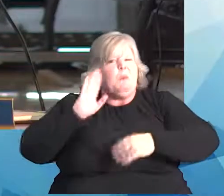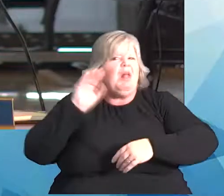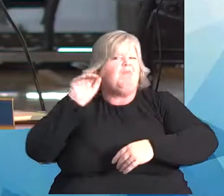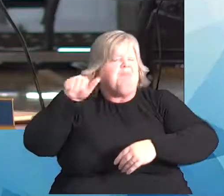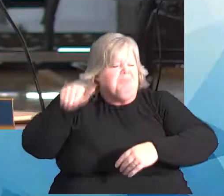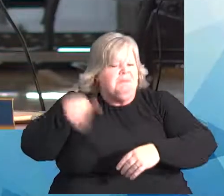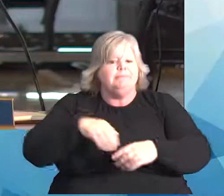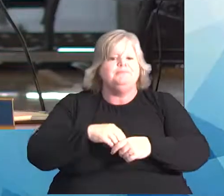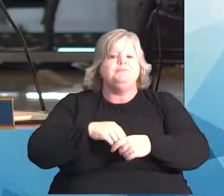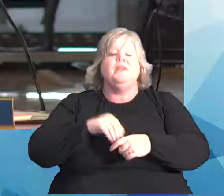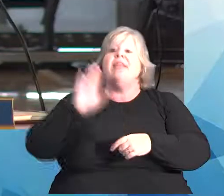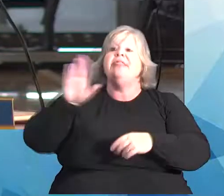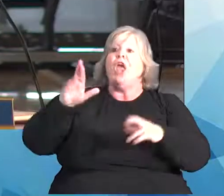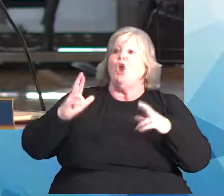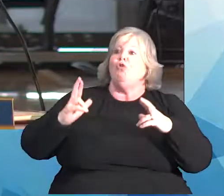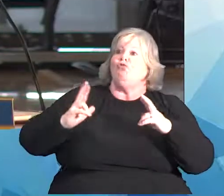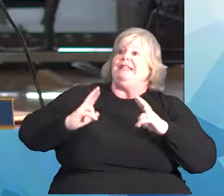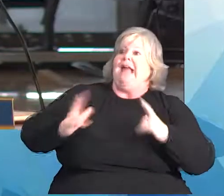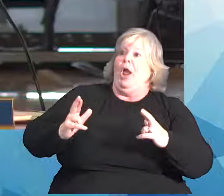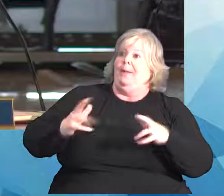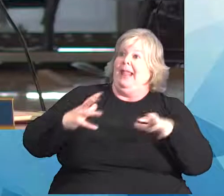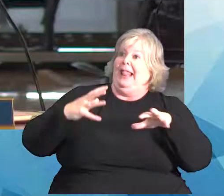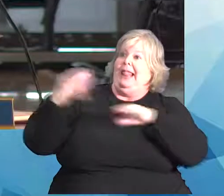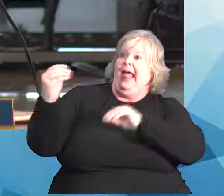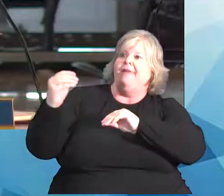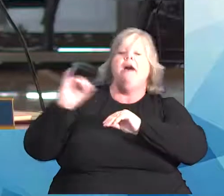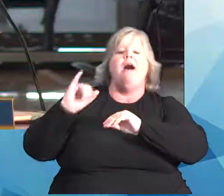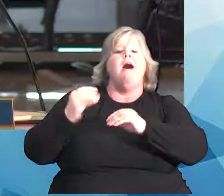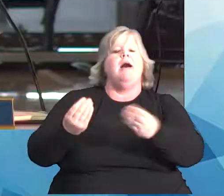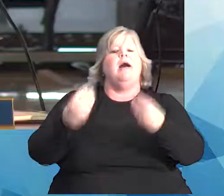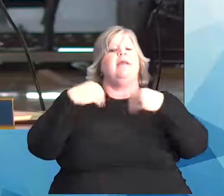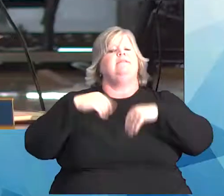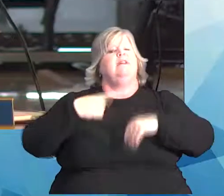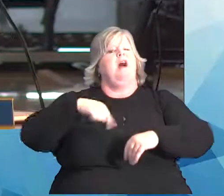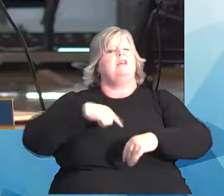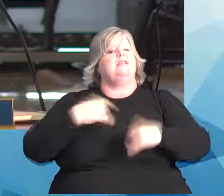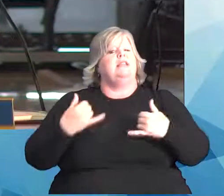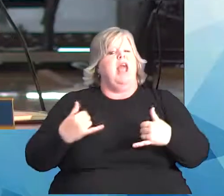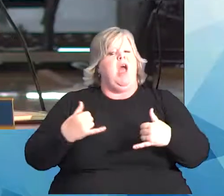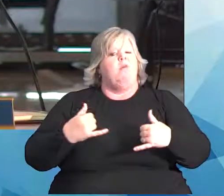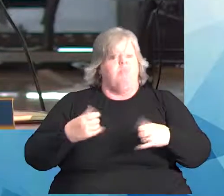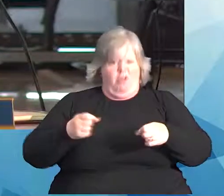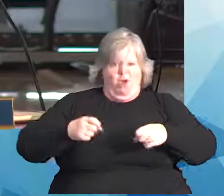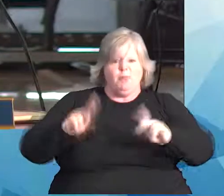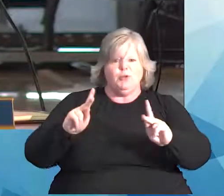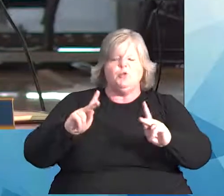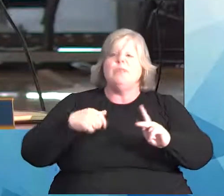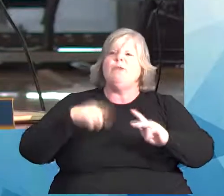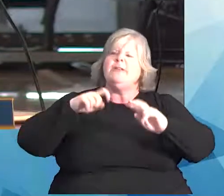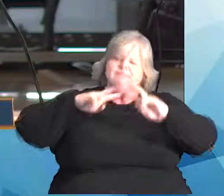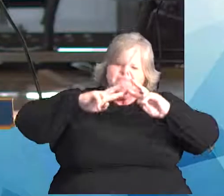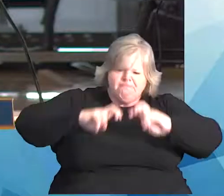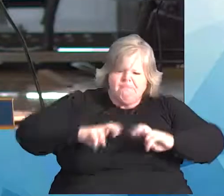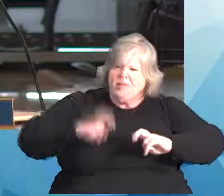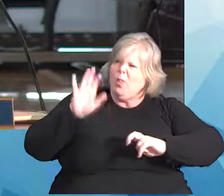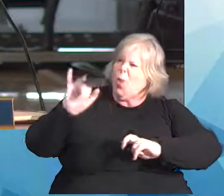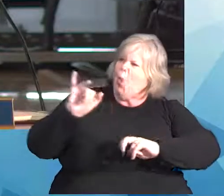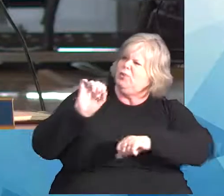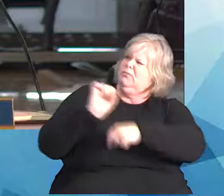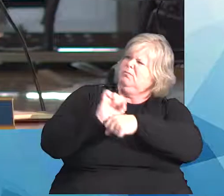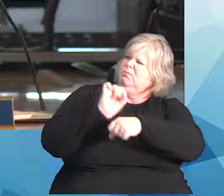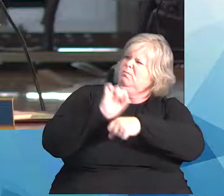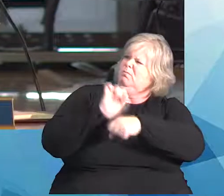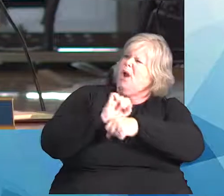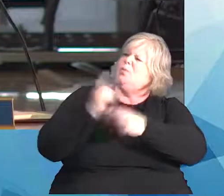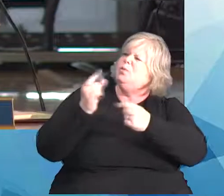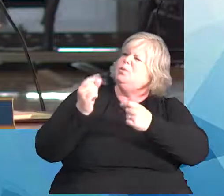retirement provided us an opportunity. It provided us the opportunity to look at the duties that both positions held, as